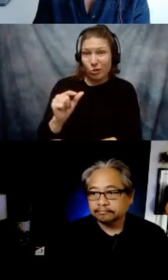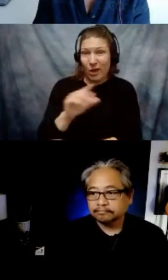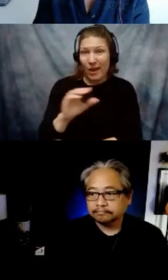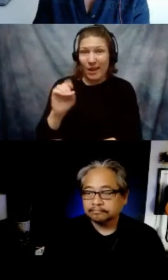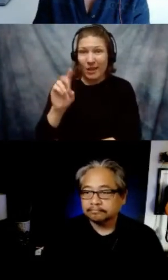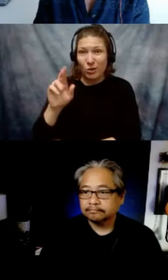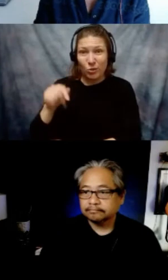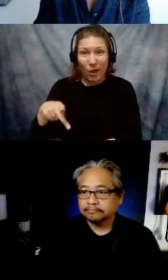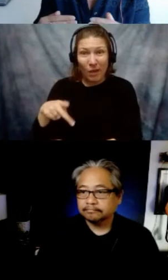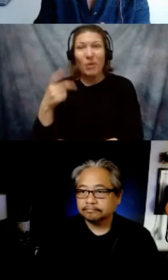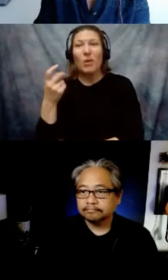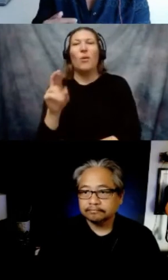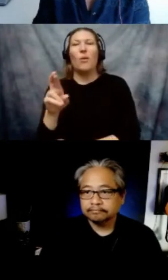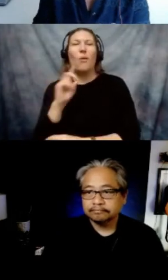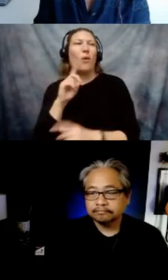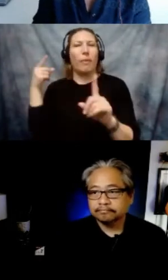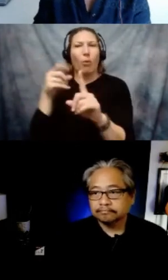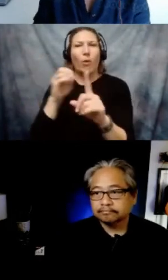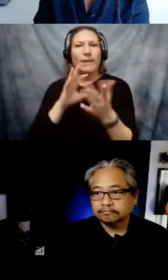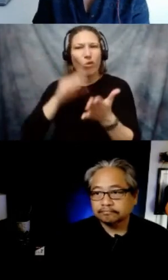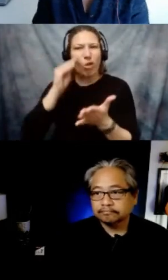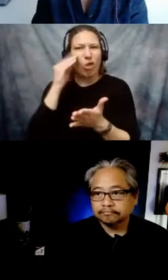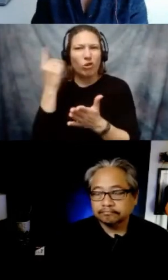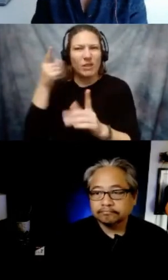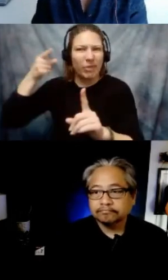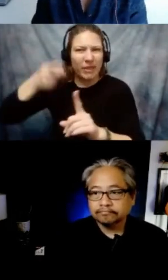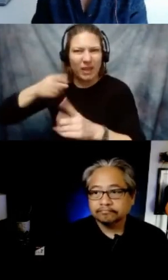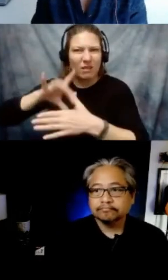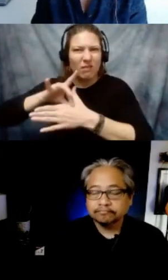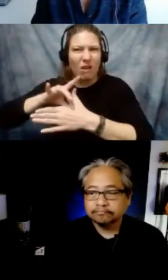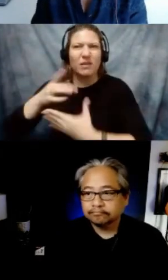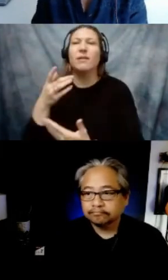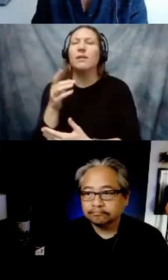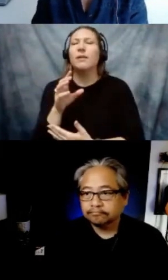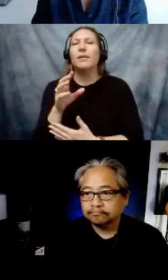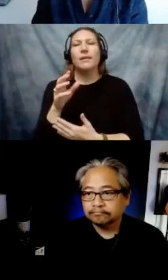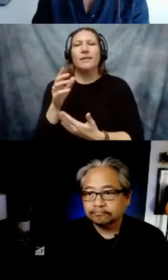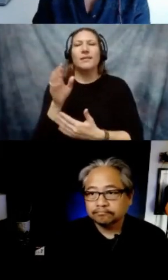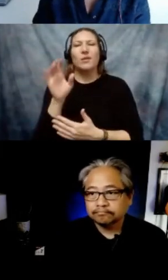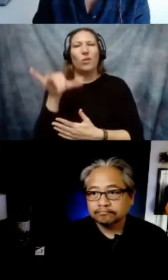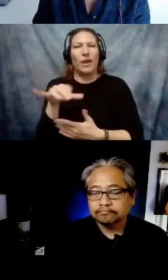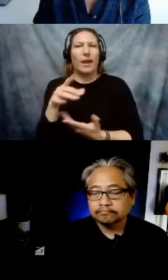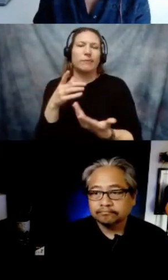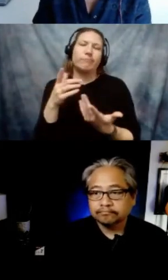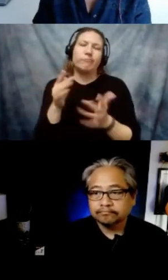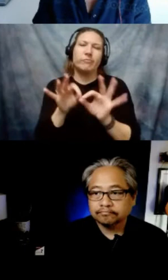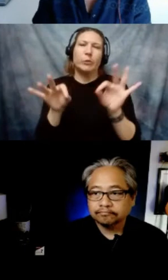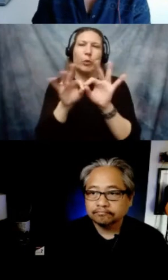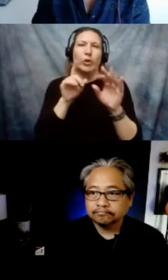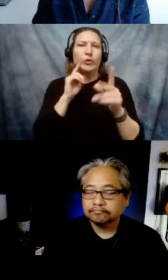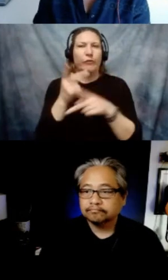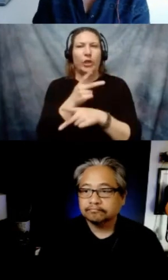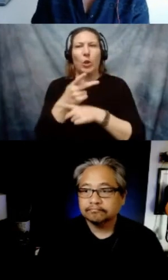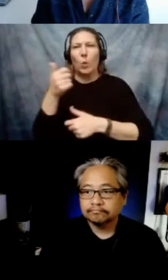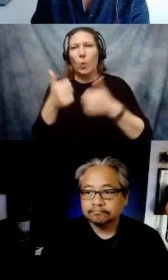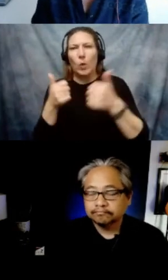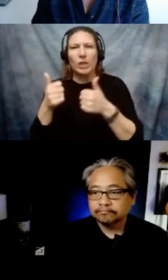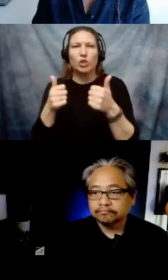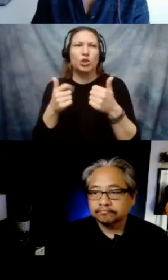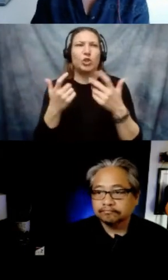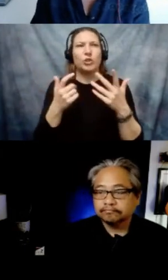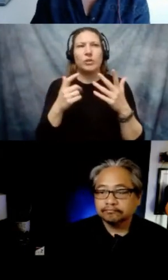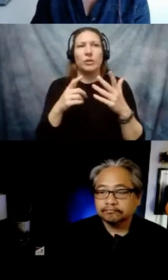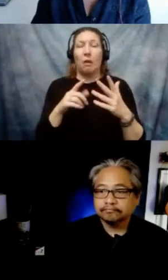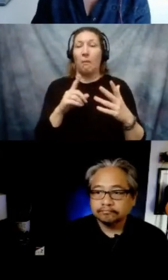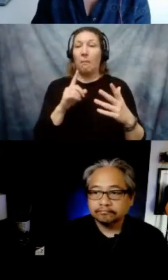which ones are accessible. And as I say, it'd be great if people sort of contacted their authoring tools and asked them to provide a handy list so